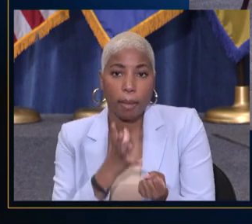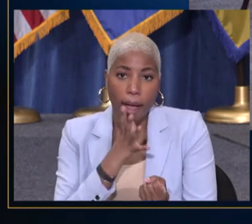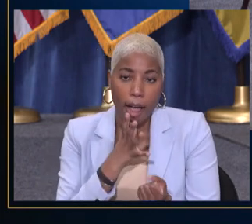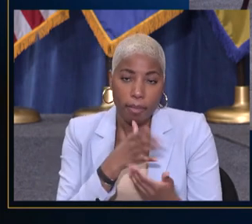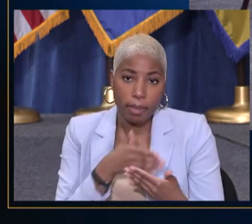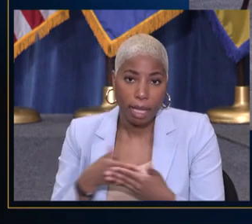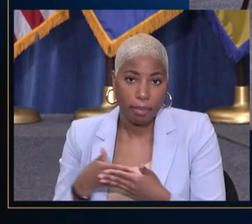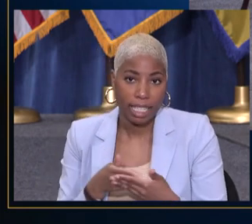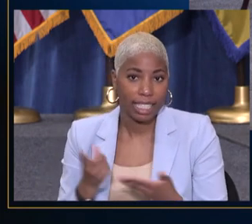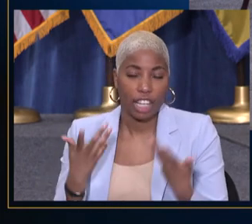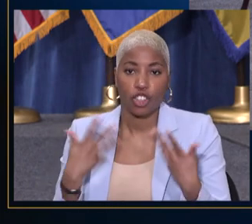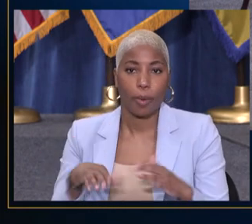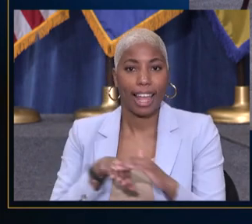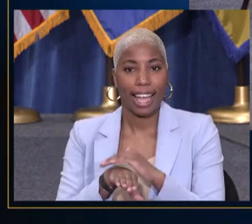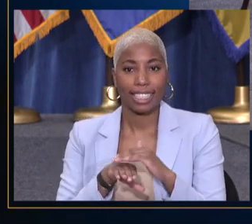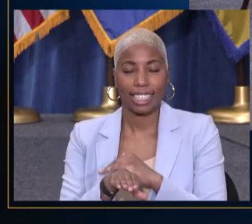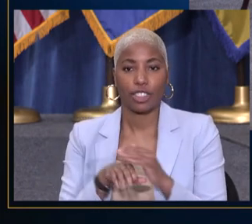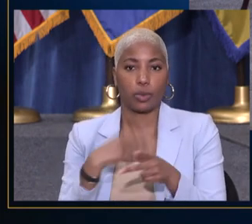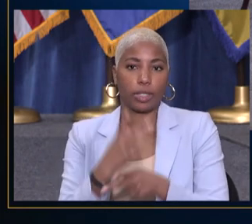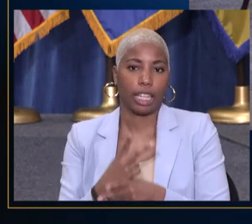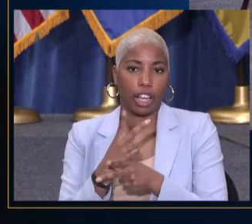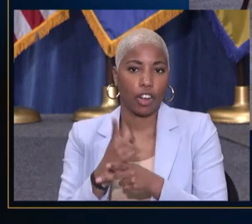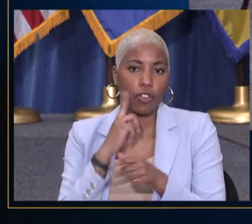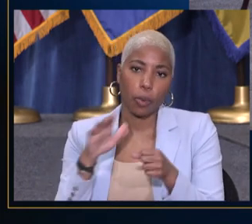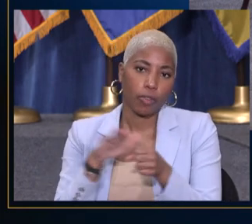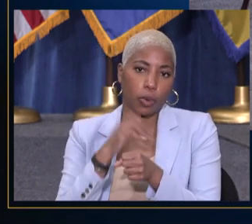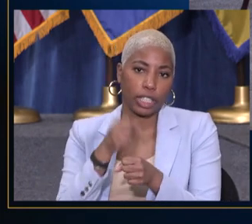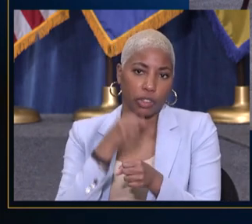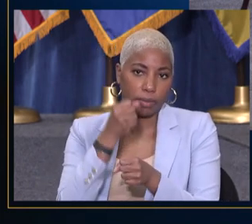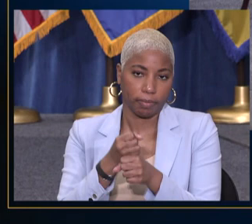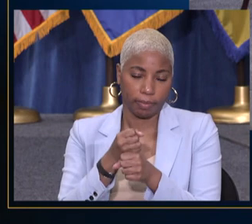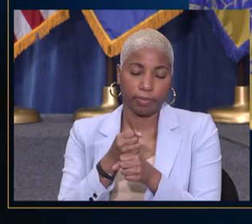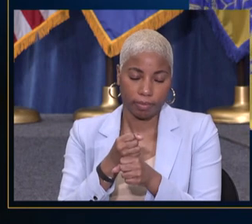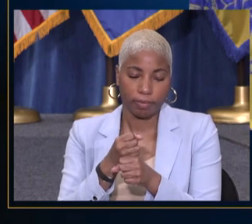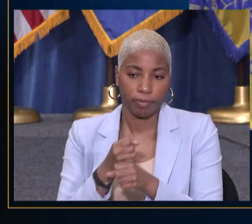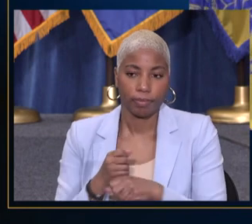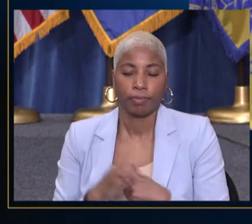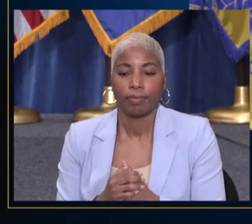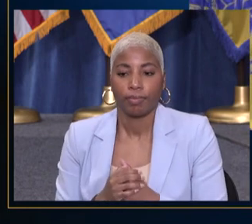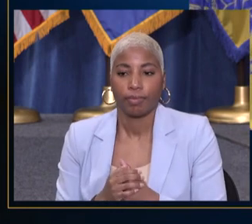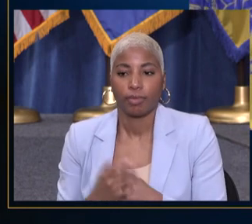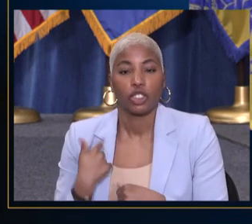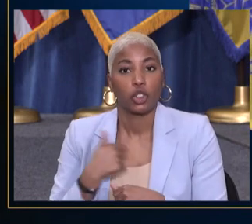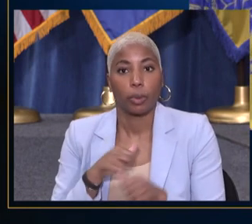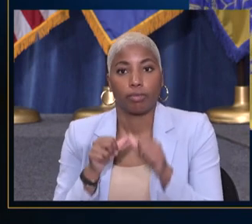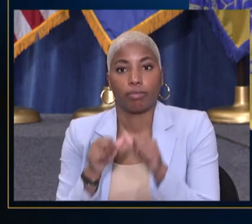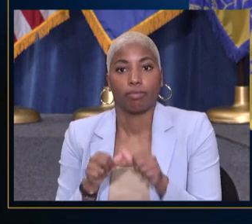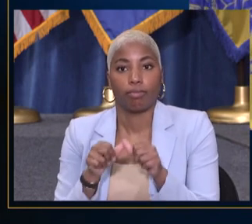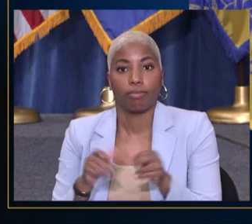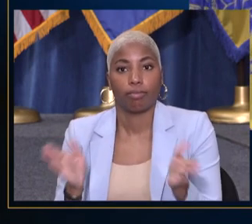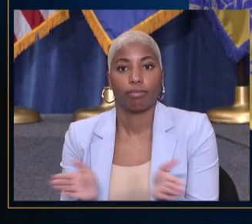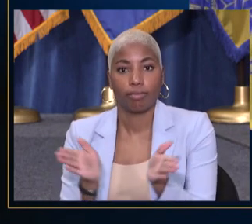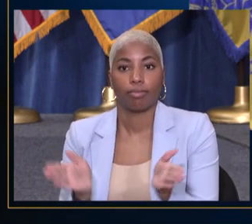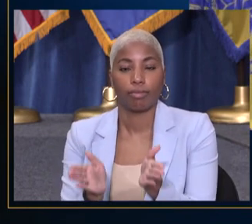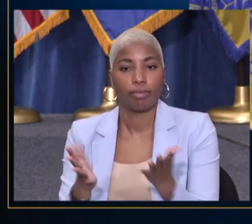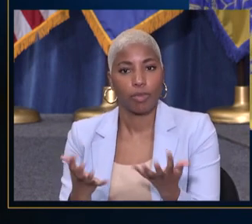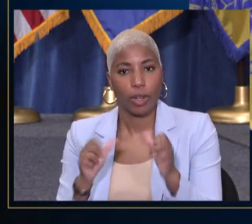have access to the care that they need for 365 days. But we're pushing. We're going to push that